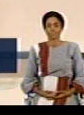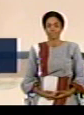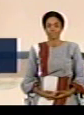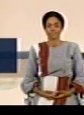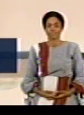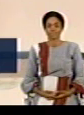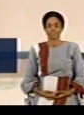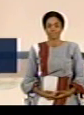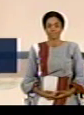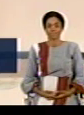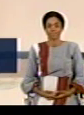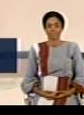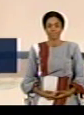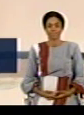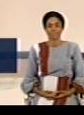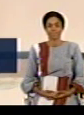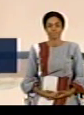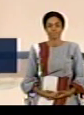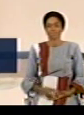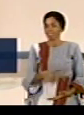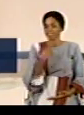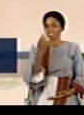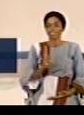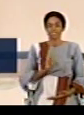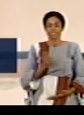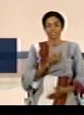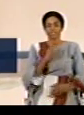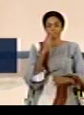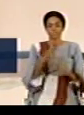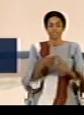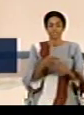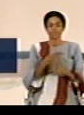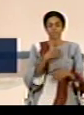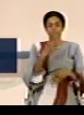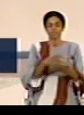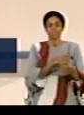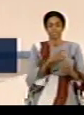Tell us your name and what the Lord has done for you.